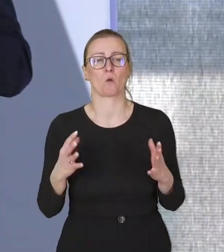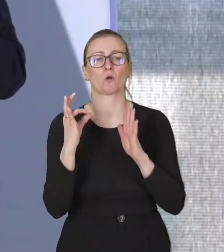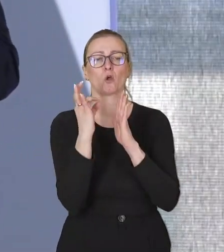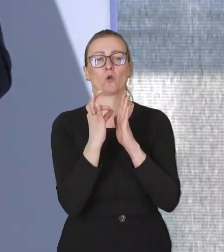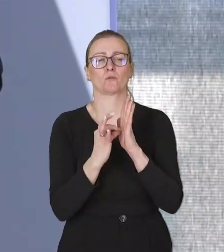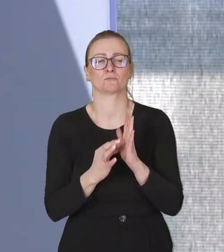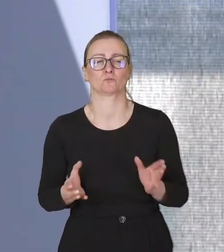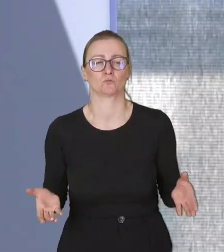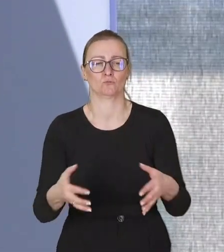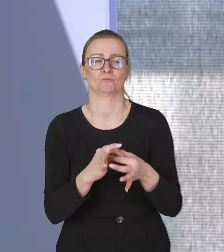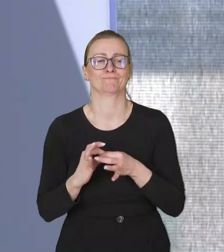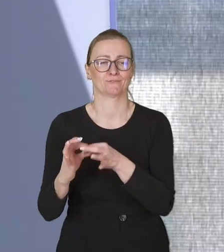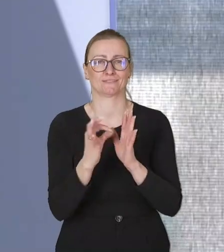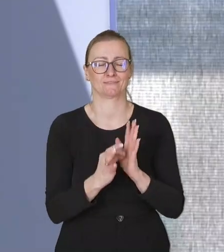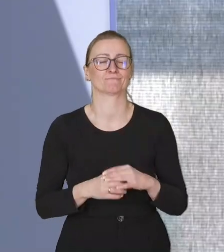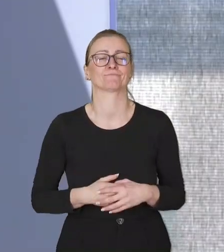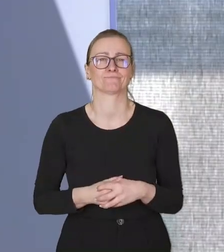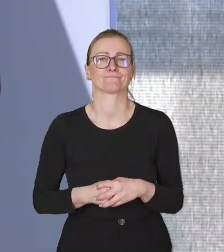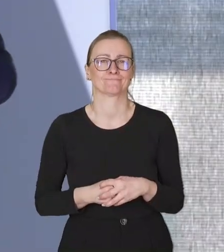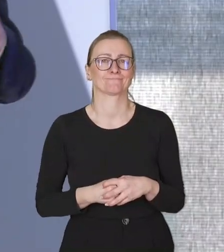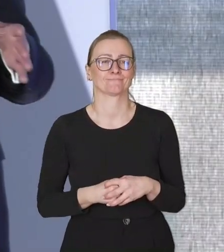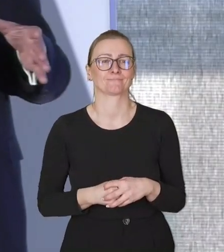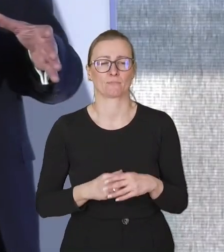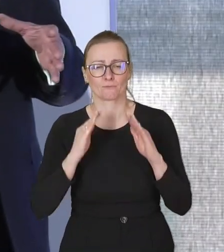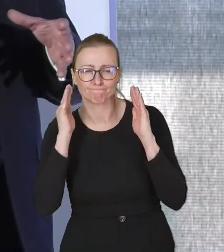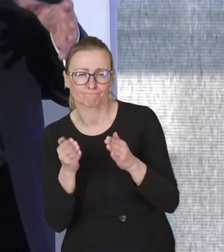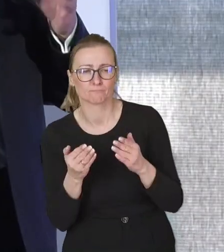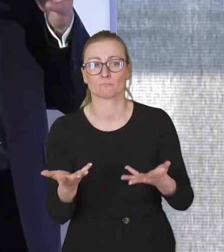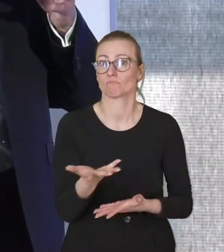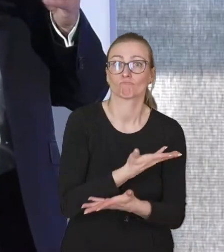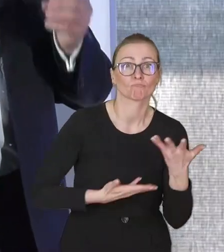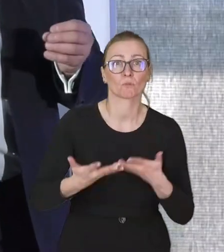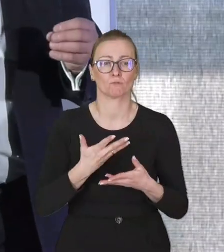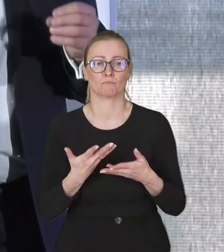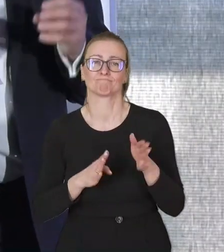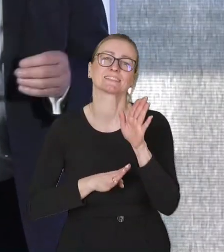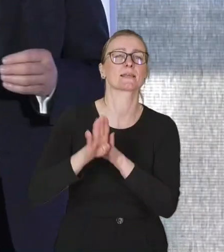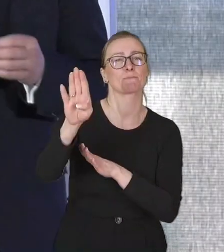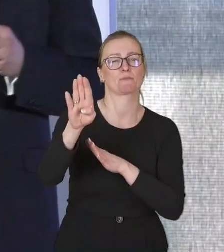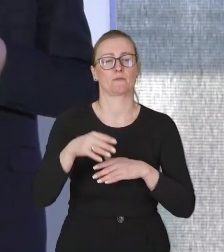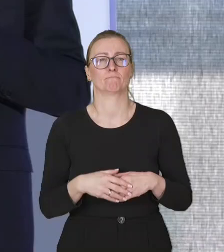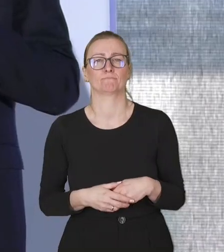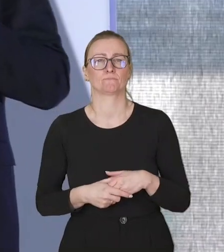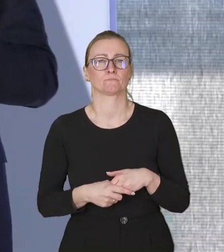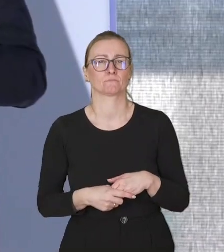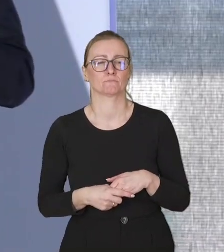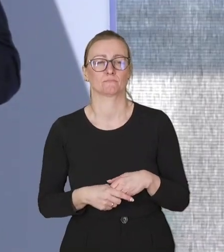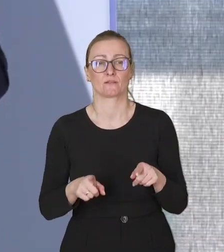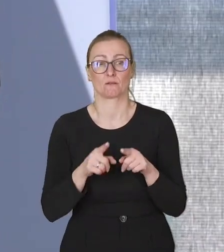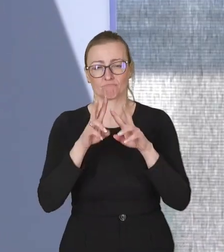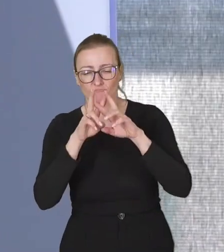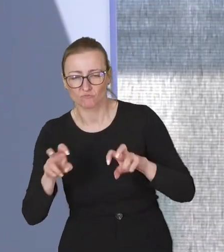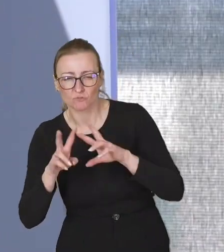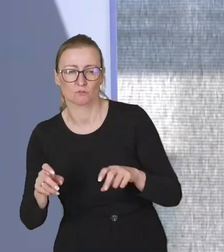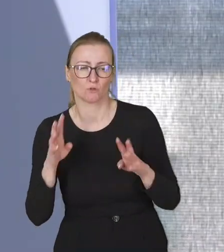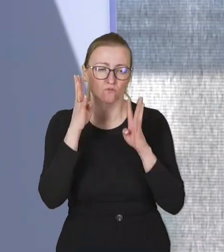the RDI policies, on research, development, and innovation, as for me, still one of the strongest and the